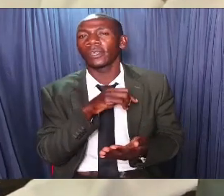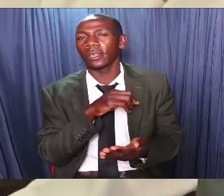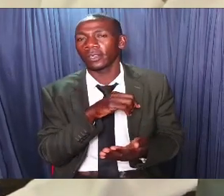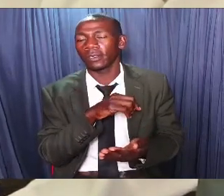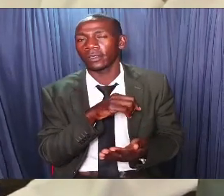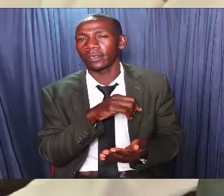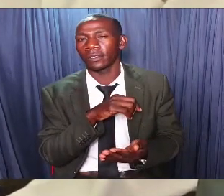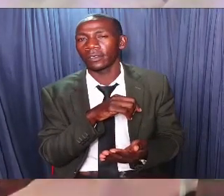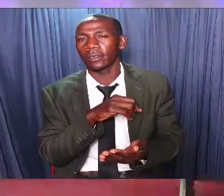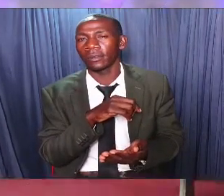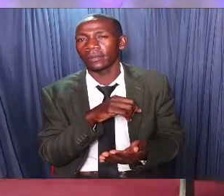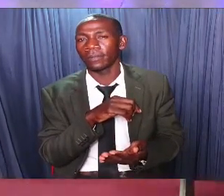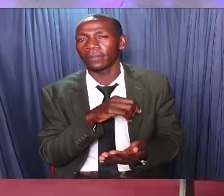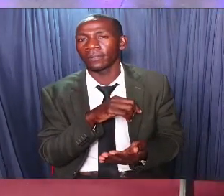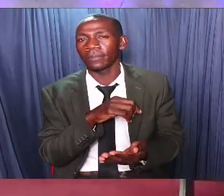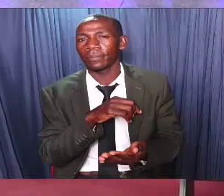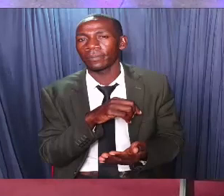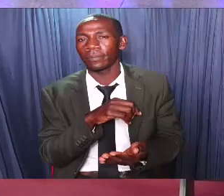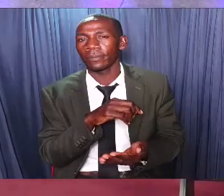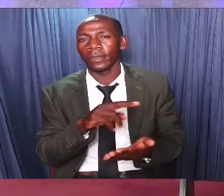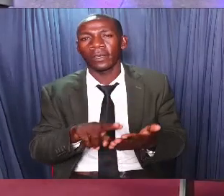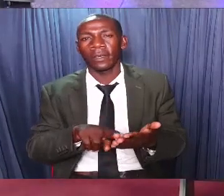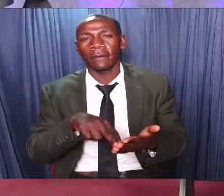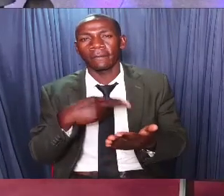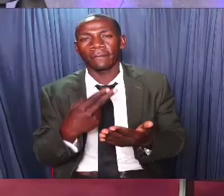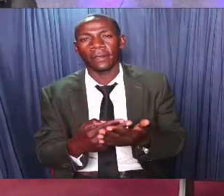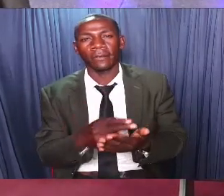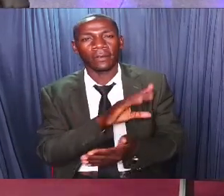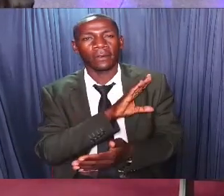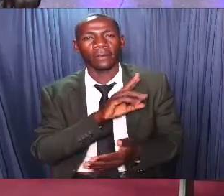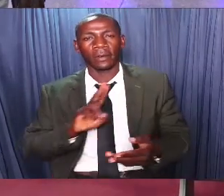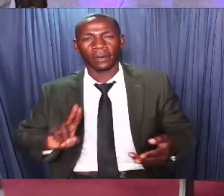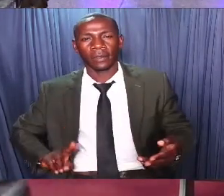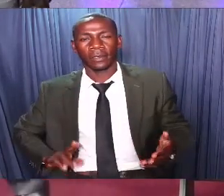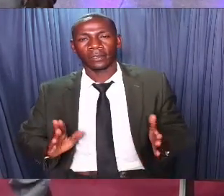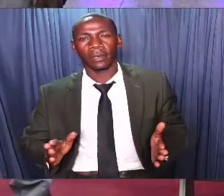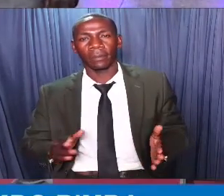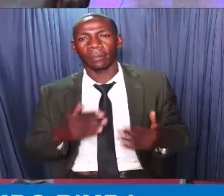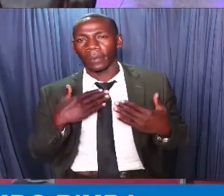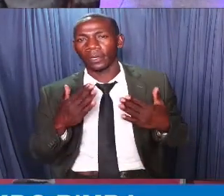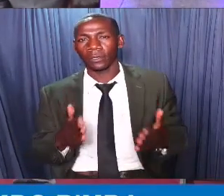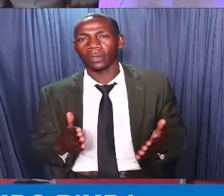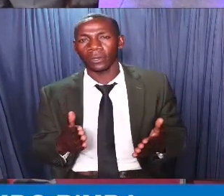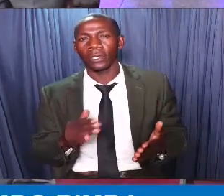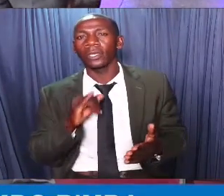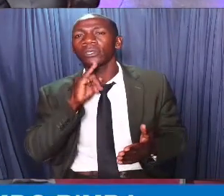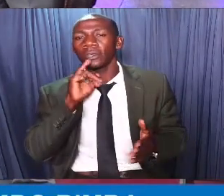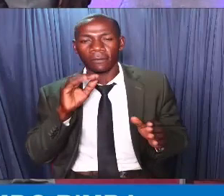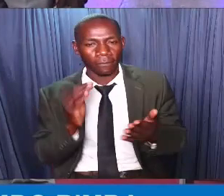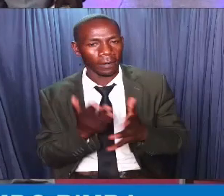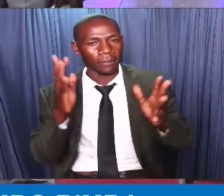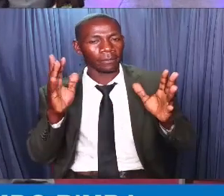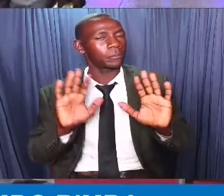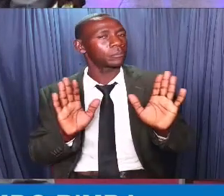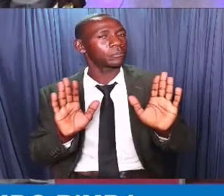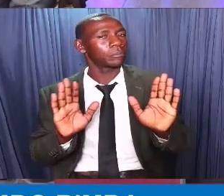fetch and it will run up. Ndio. Kuangua kwa mongofu. That's why the fall of a saved person. Si ghafla hivi. It's not just